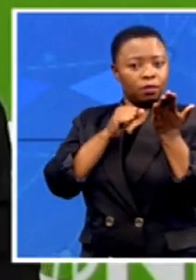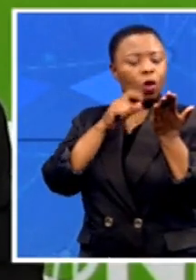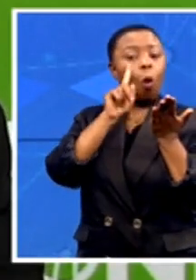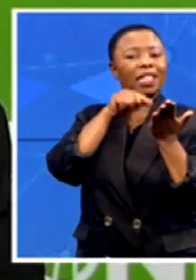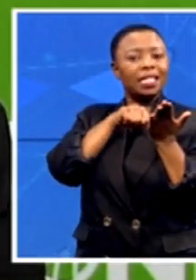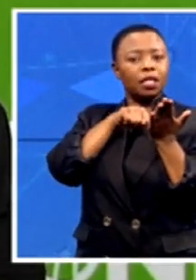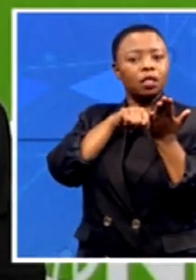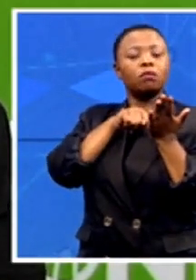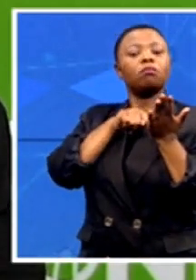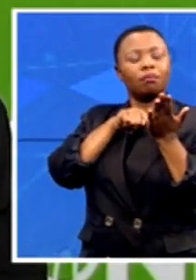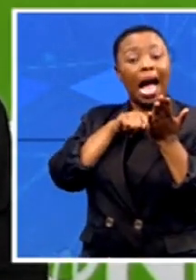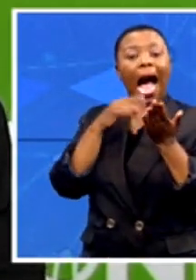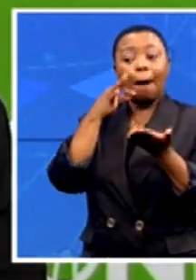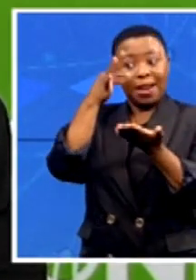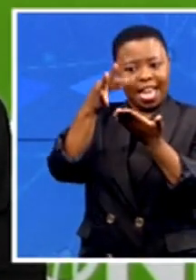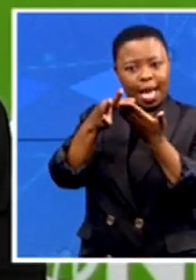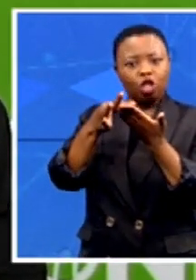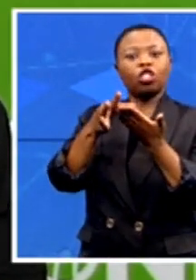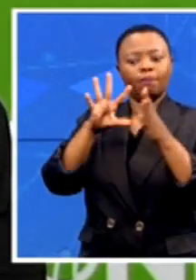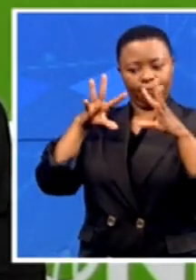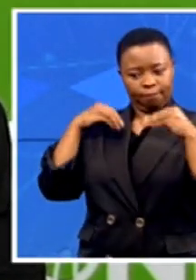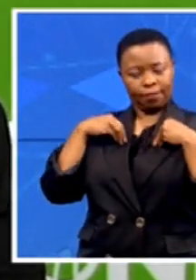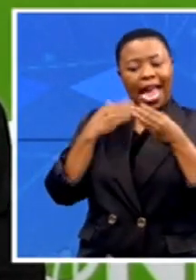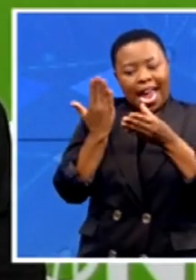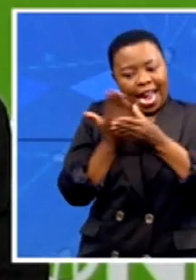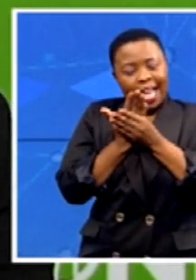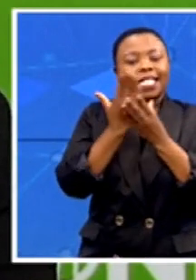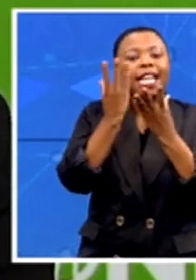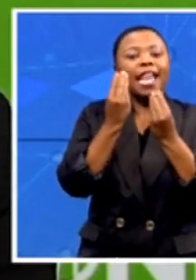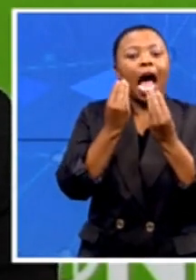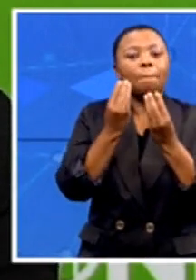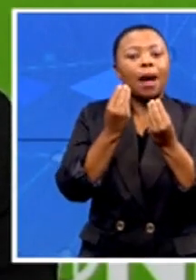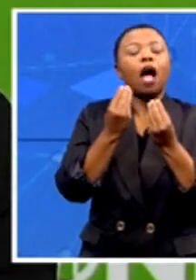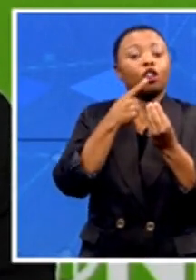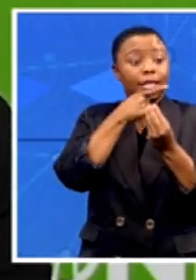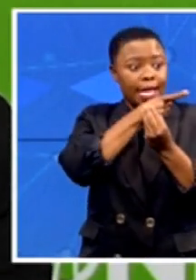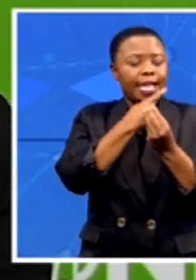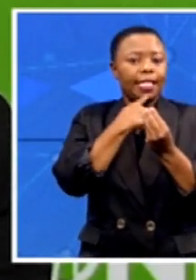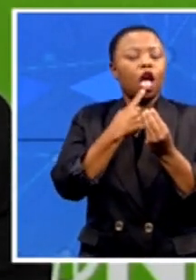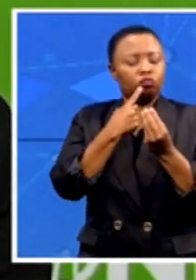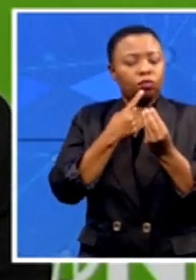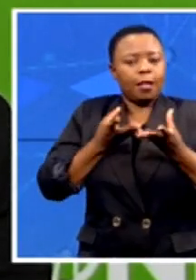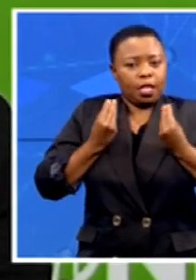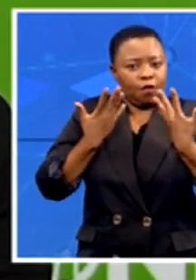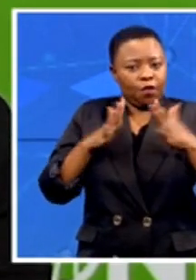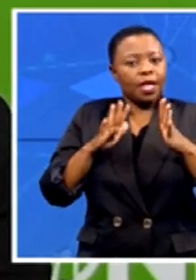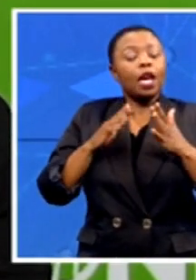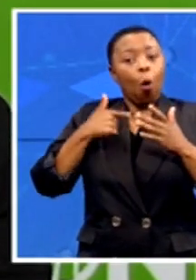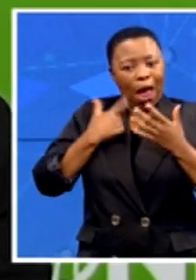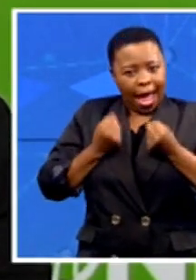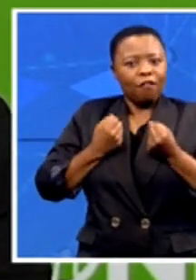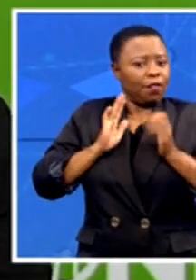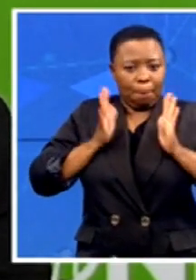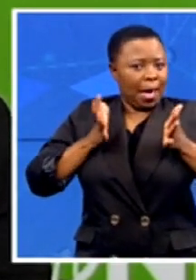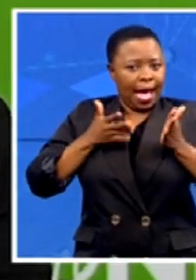together with a case number, and we have that available. So that is where we are at. The first order